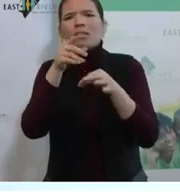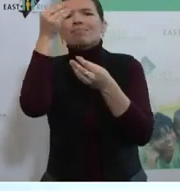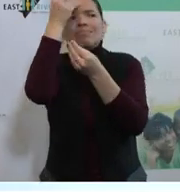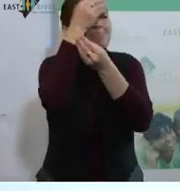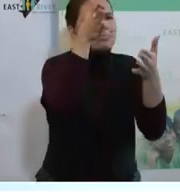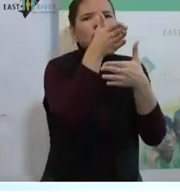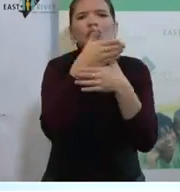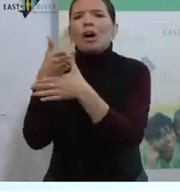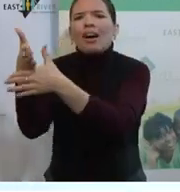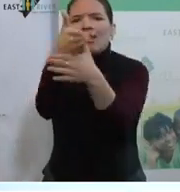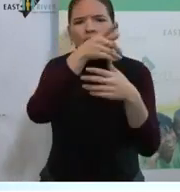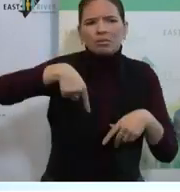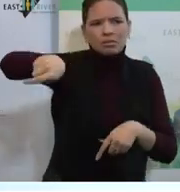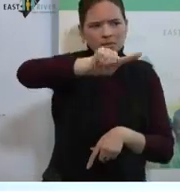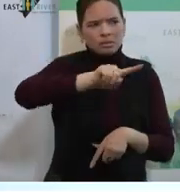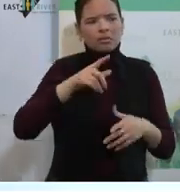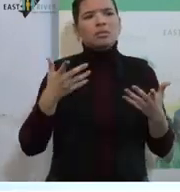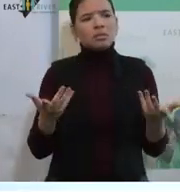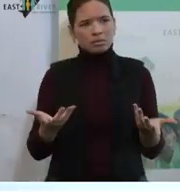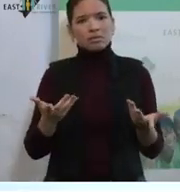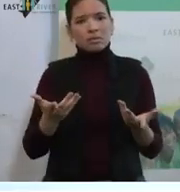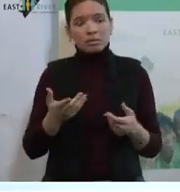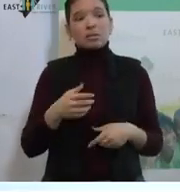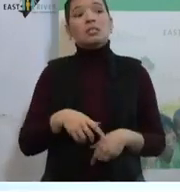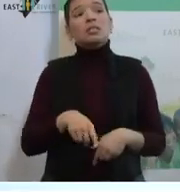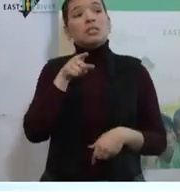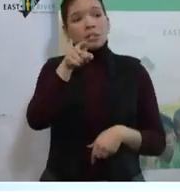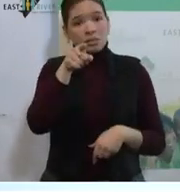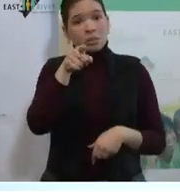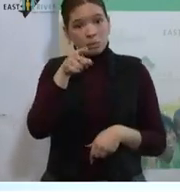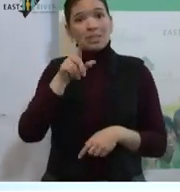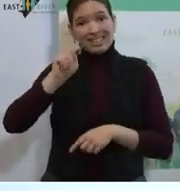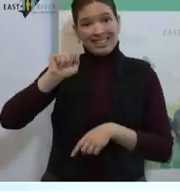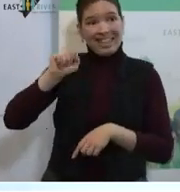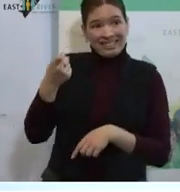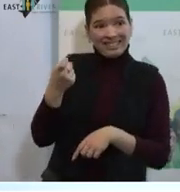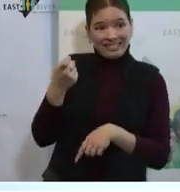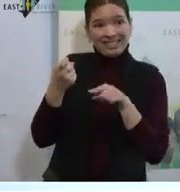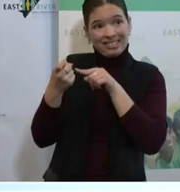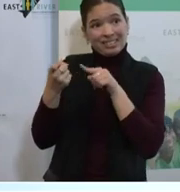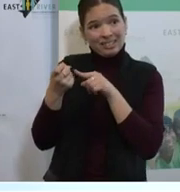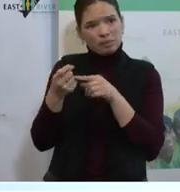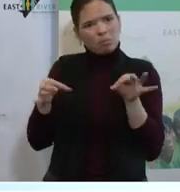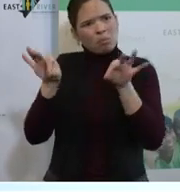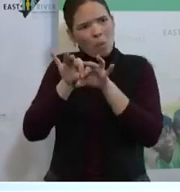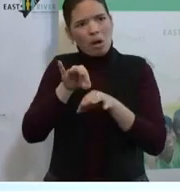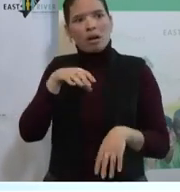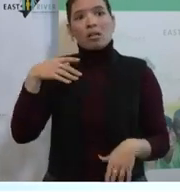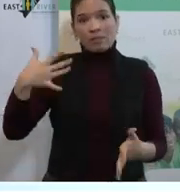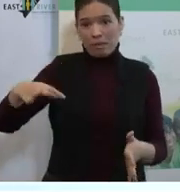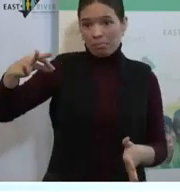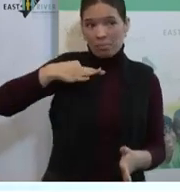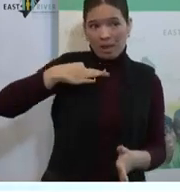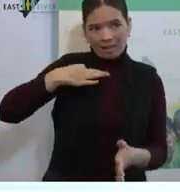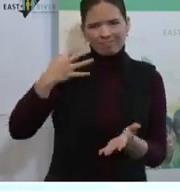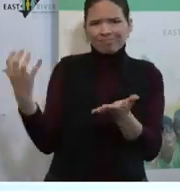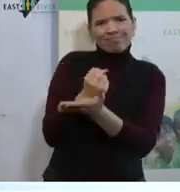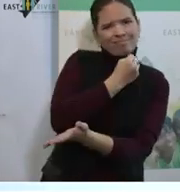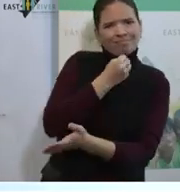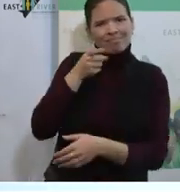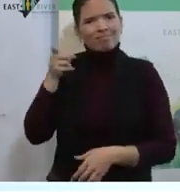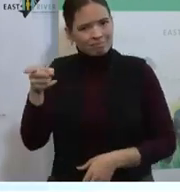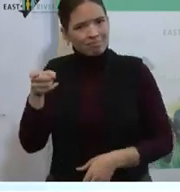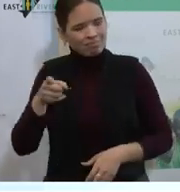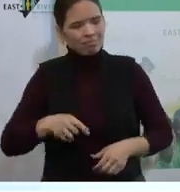you have to file your return, that you're also applying for these credits. We've also got more